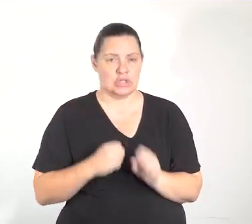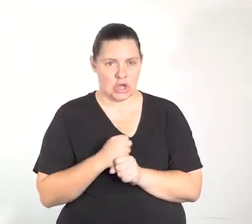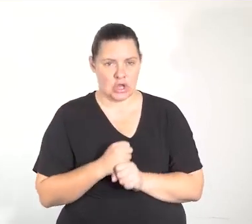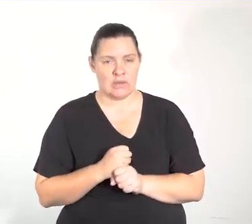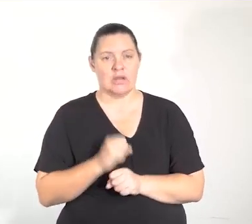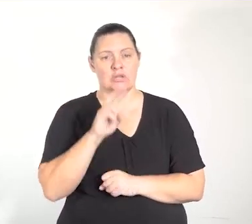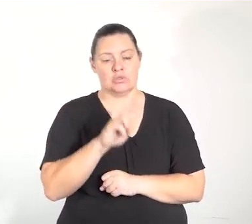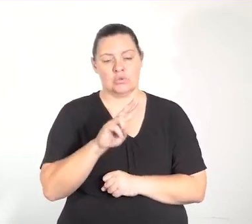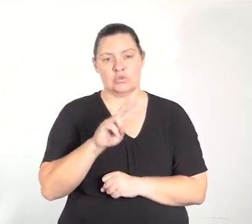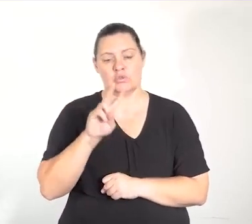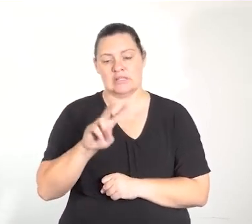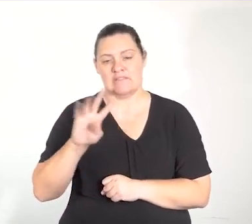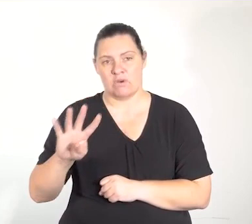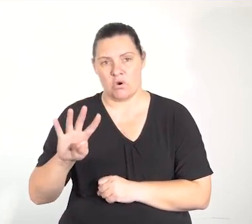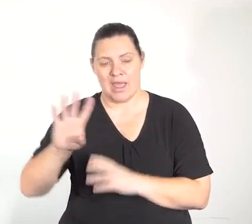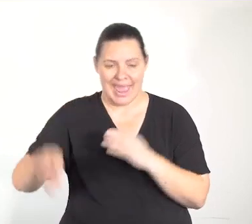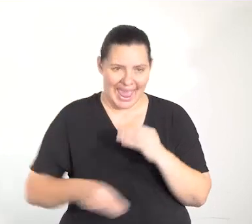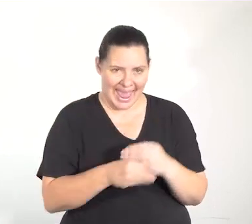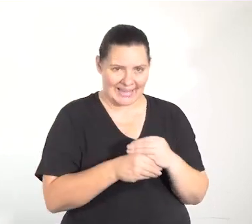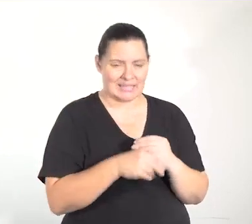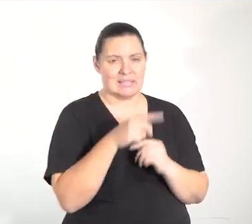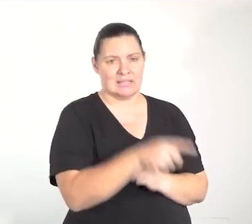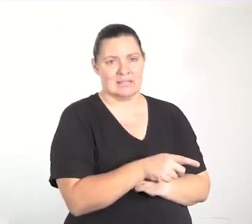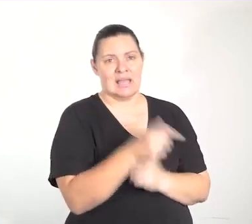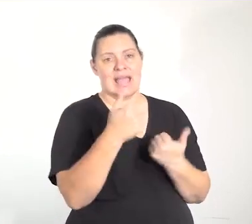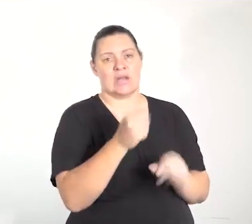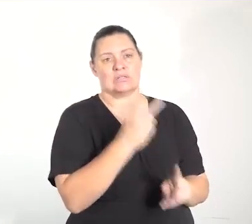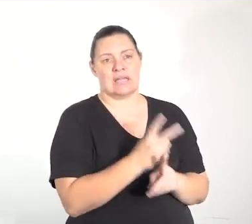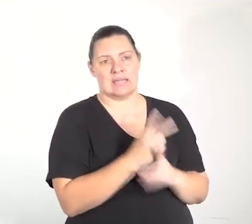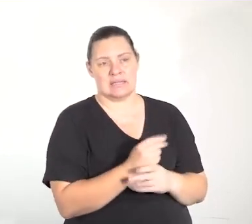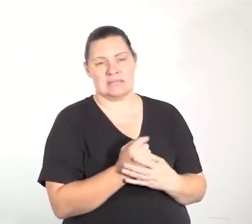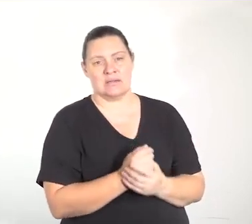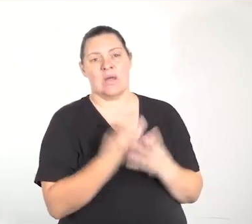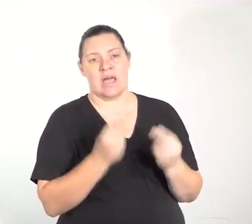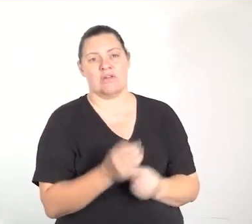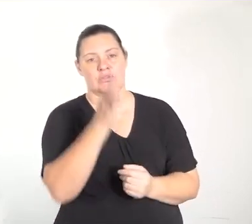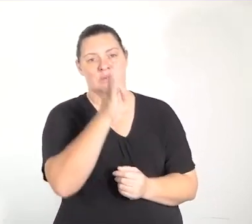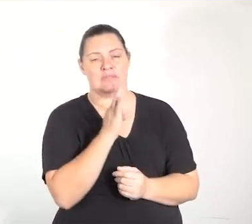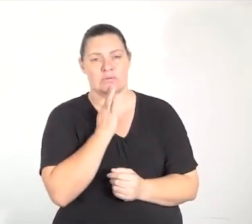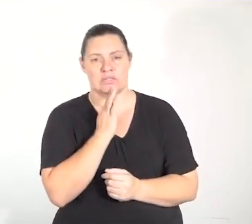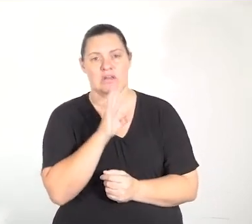what happens? That 224 rands is now added into the account again. We have